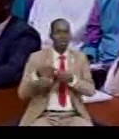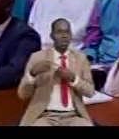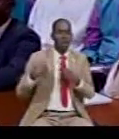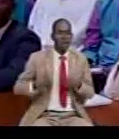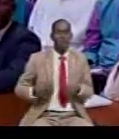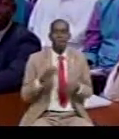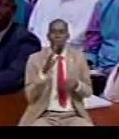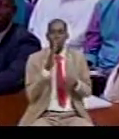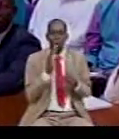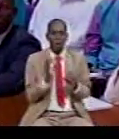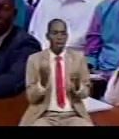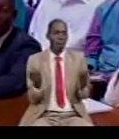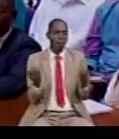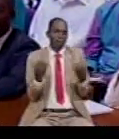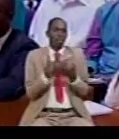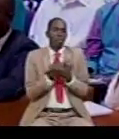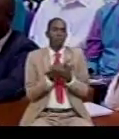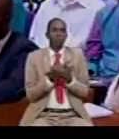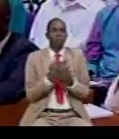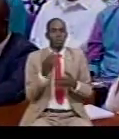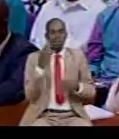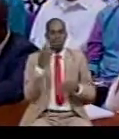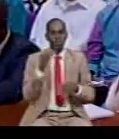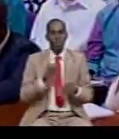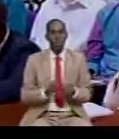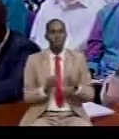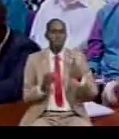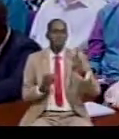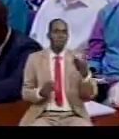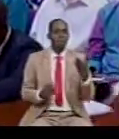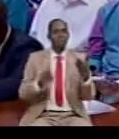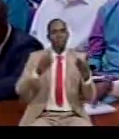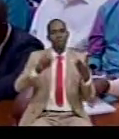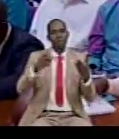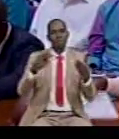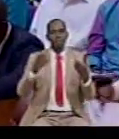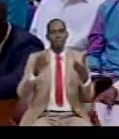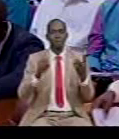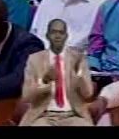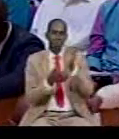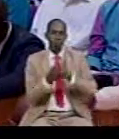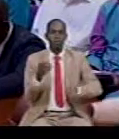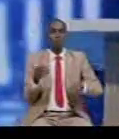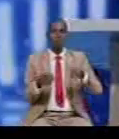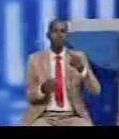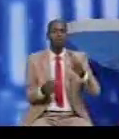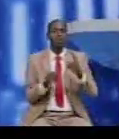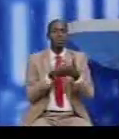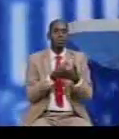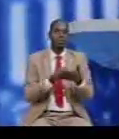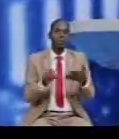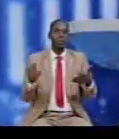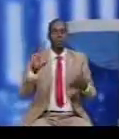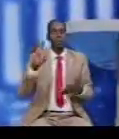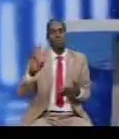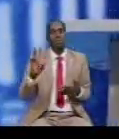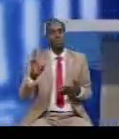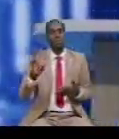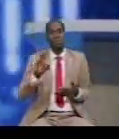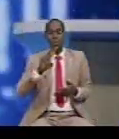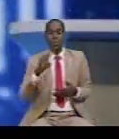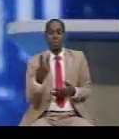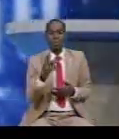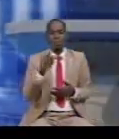be afraid. Look at 2 Thessalonians. I'm reading from chapter 1, and we're looking at verse 7.